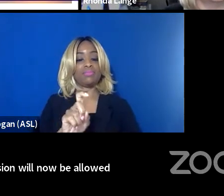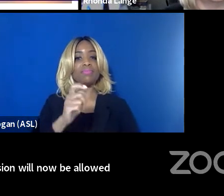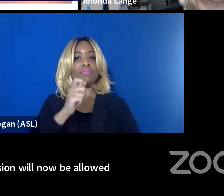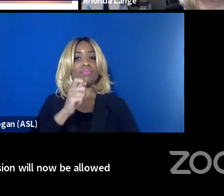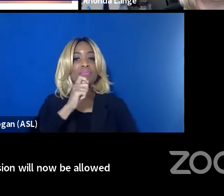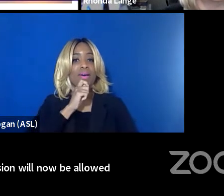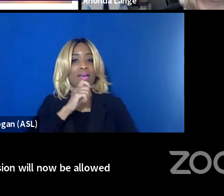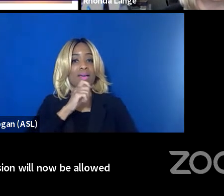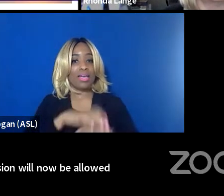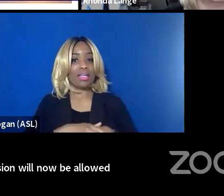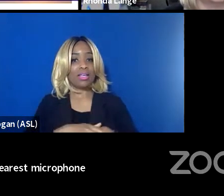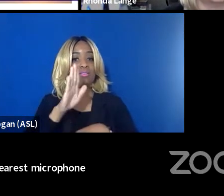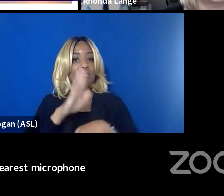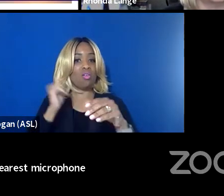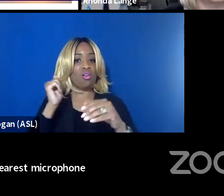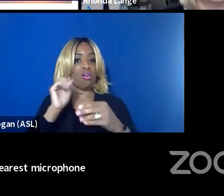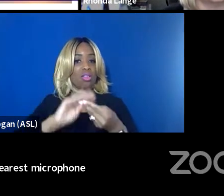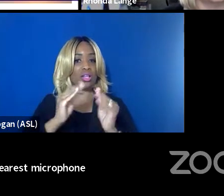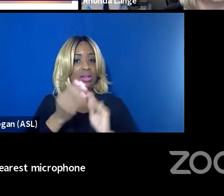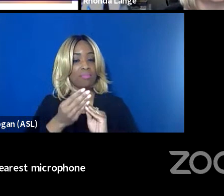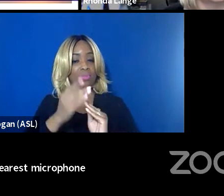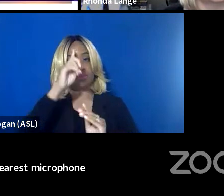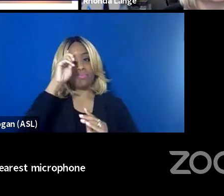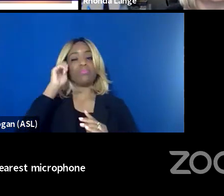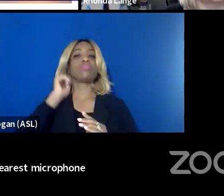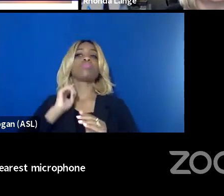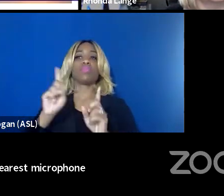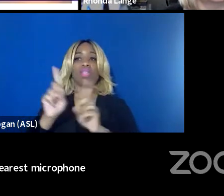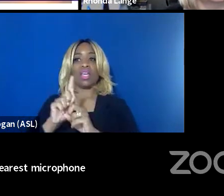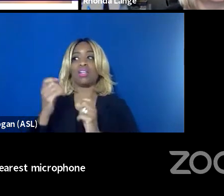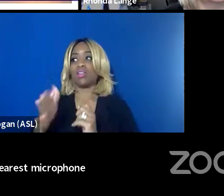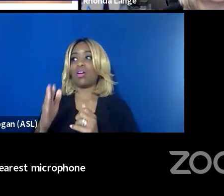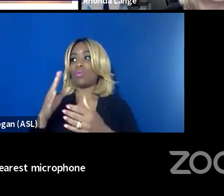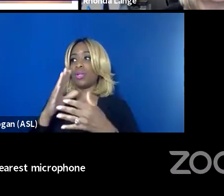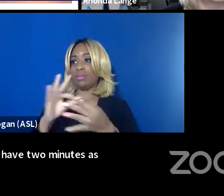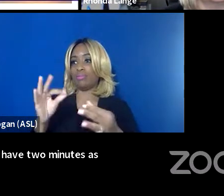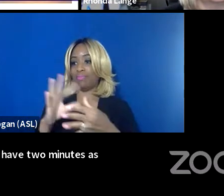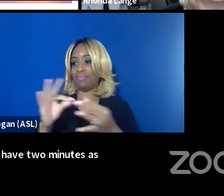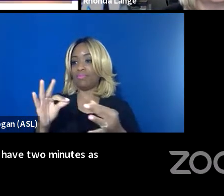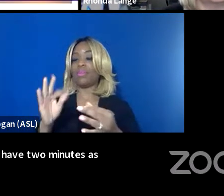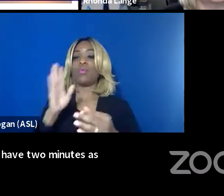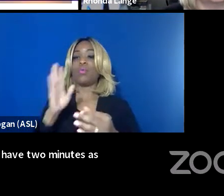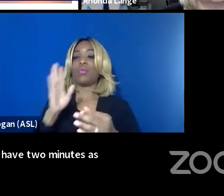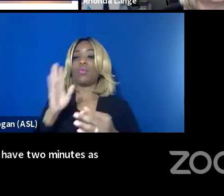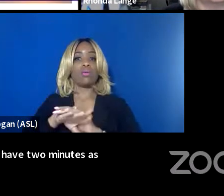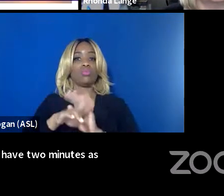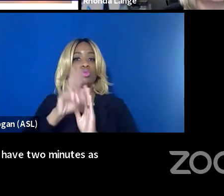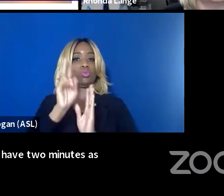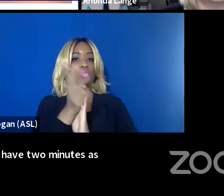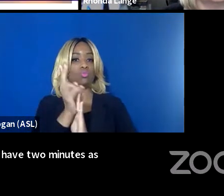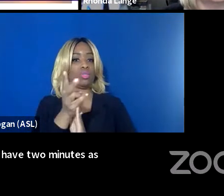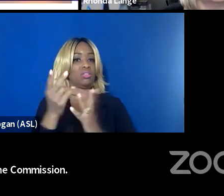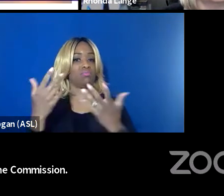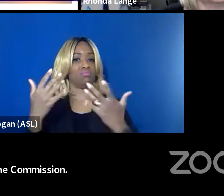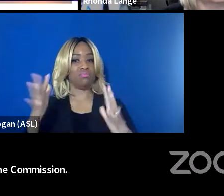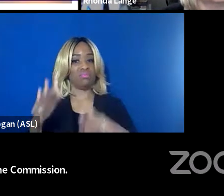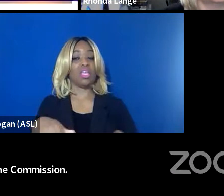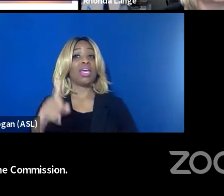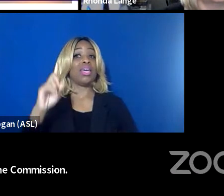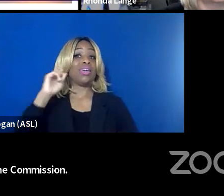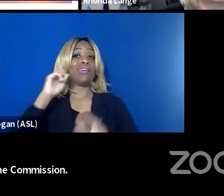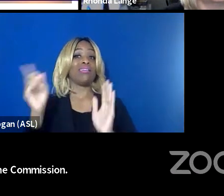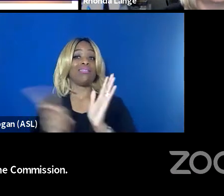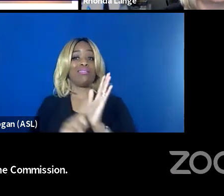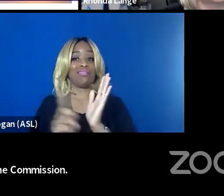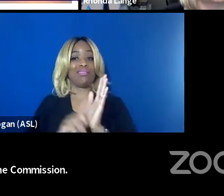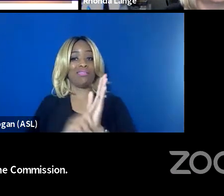your number. You will have 2 minutes, as General Counsel said, to address the commission. Please conclude your remarks when your 2 minutes has